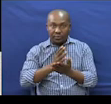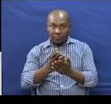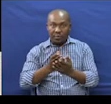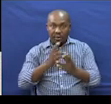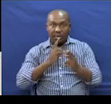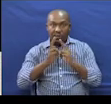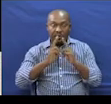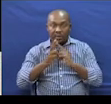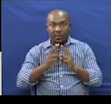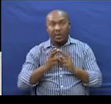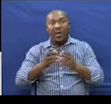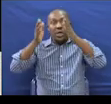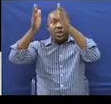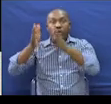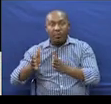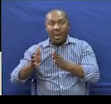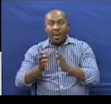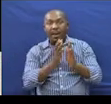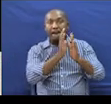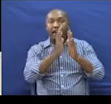populations. Now,